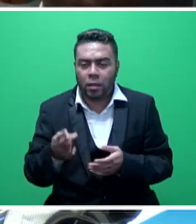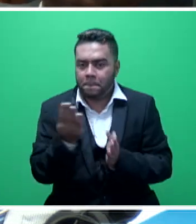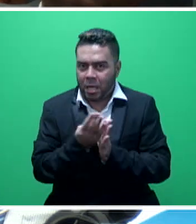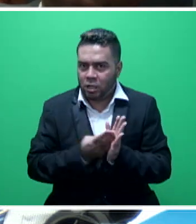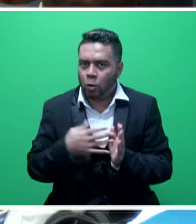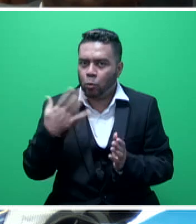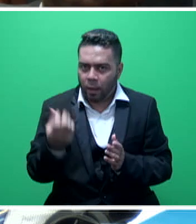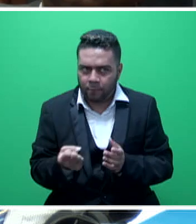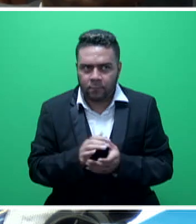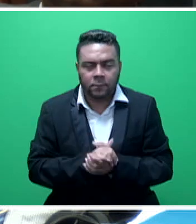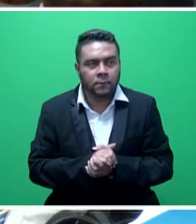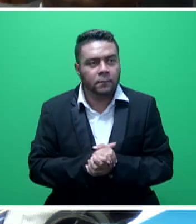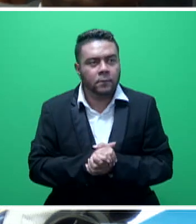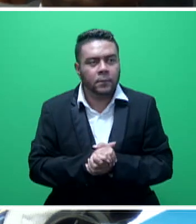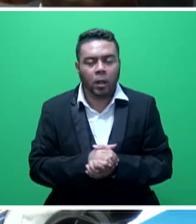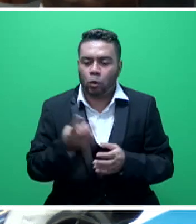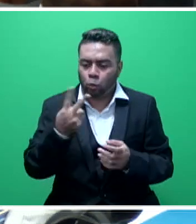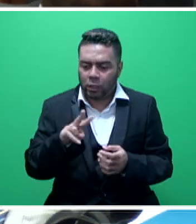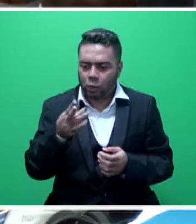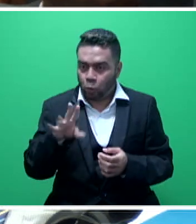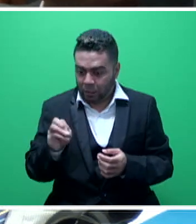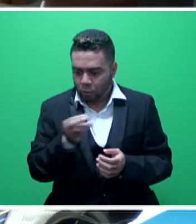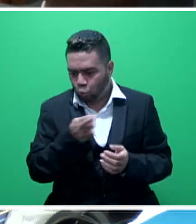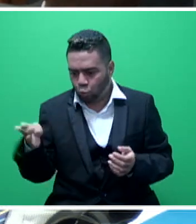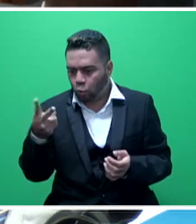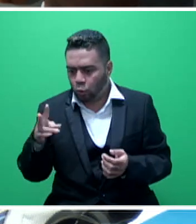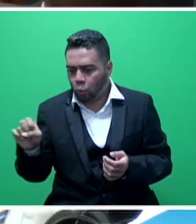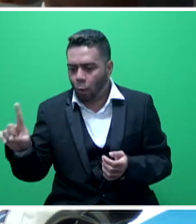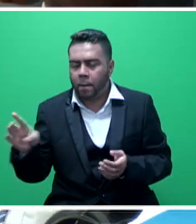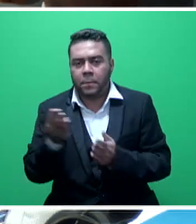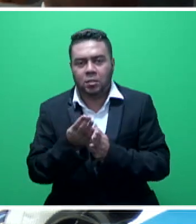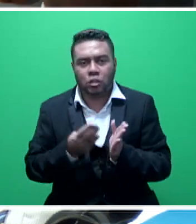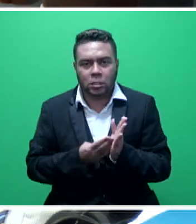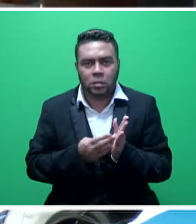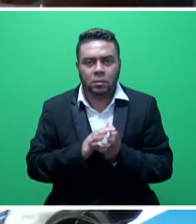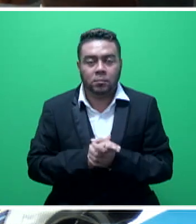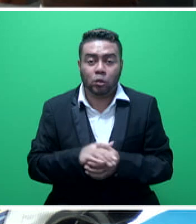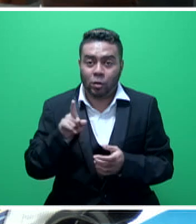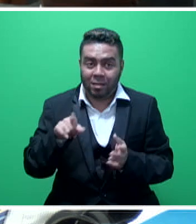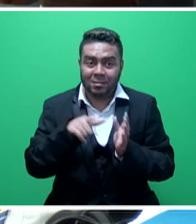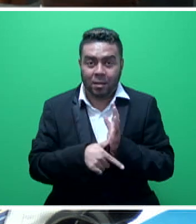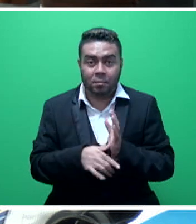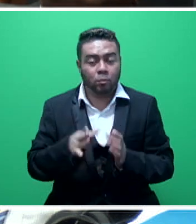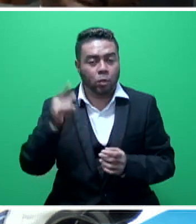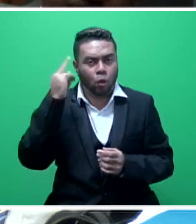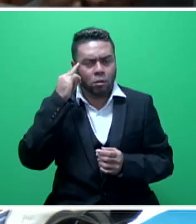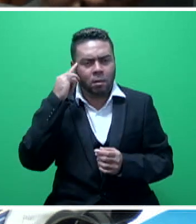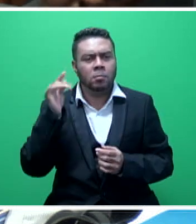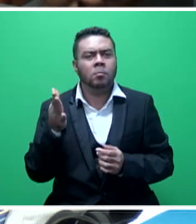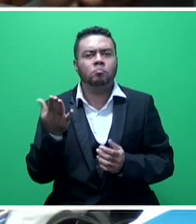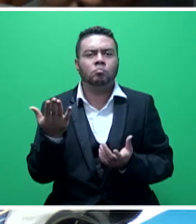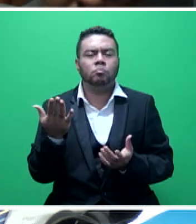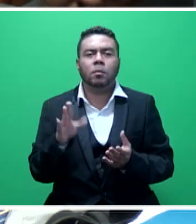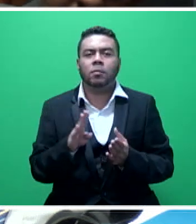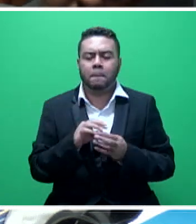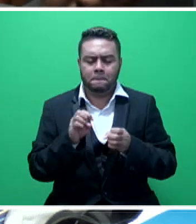for COVID-19 in the 2021 budget. Honorable Speaker, during this time, we also fought the measles outbreak. And